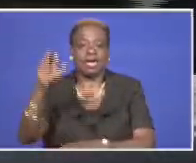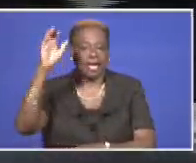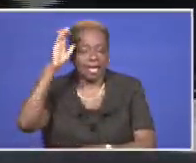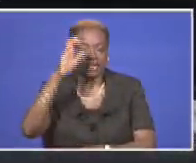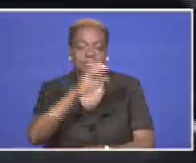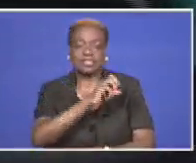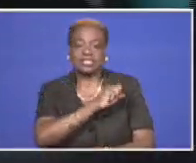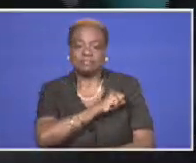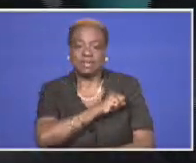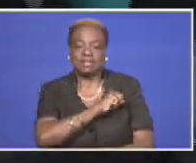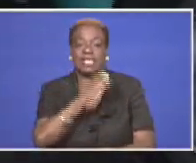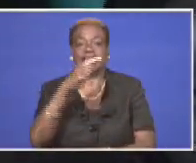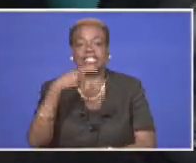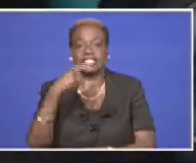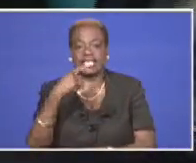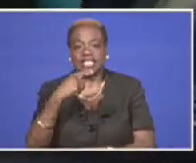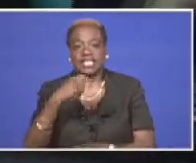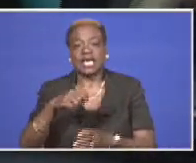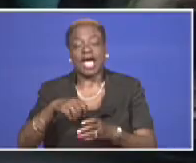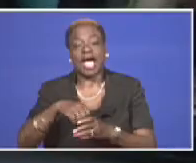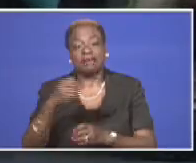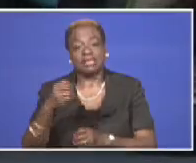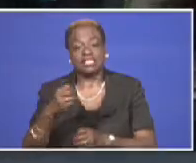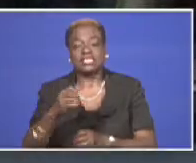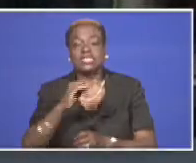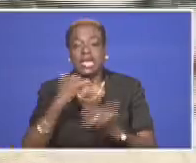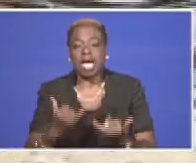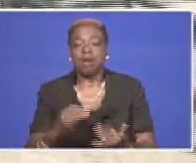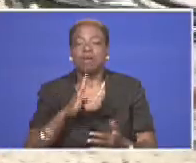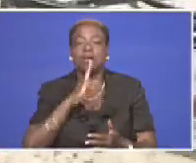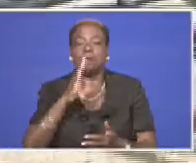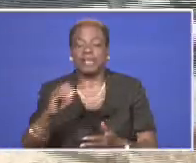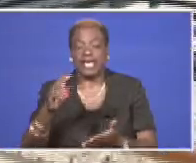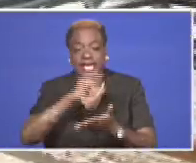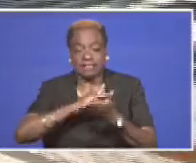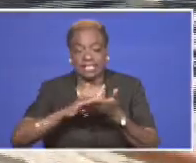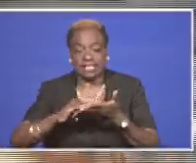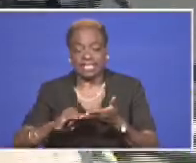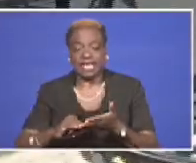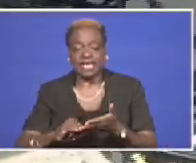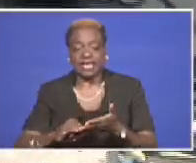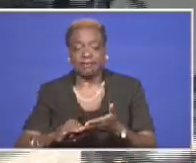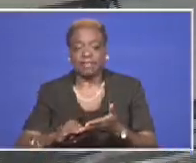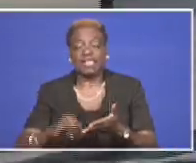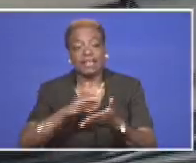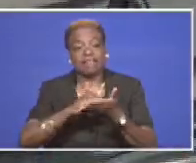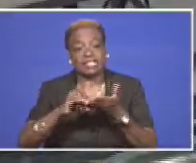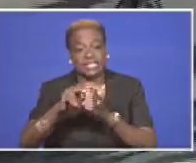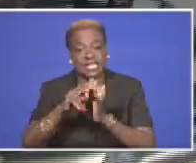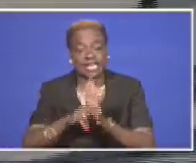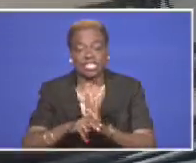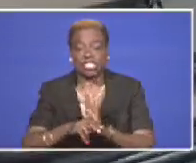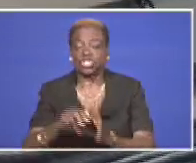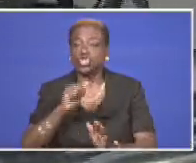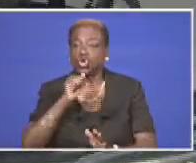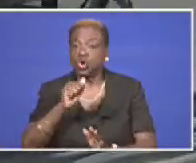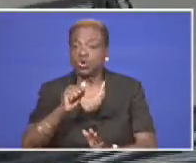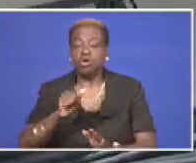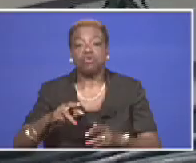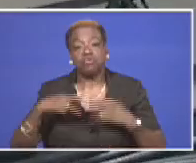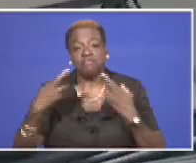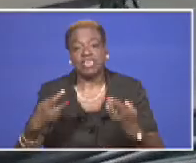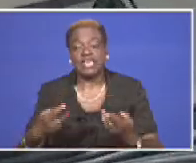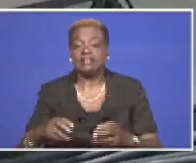at BPL are now being investigated. The details of the investigation, according to Smith, aren't being revealed just yet, nor is